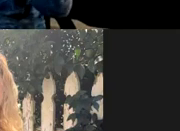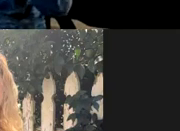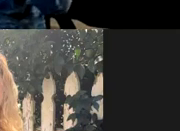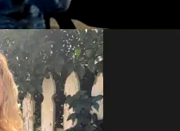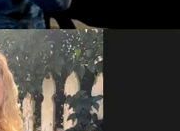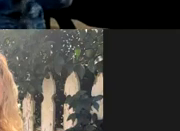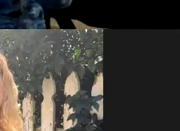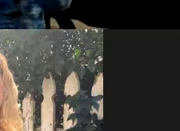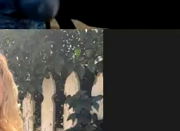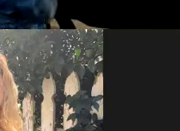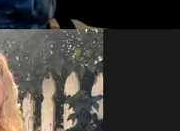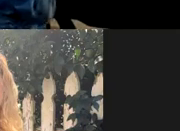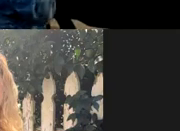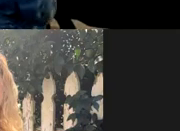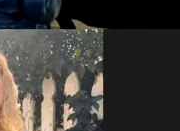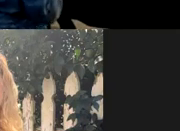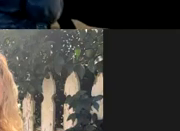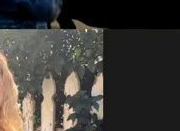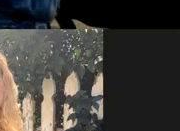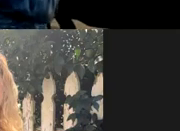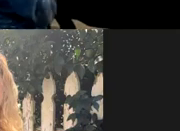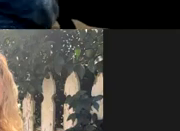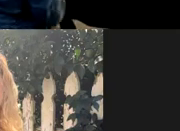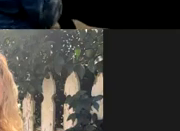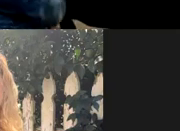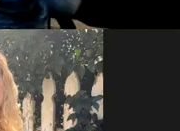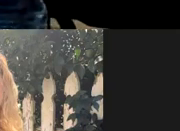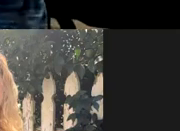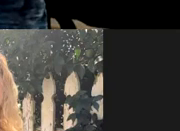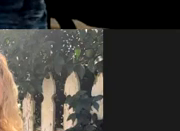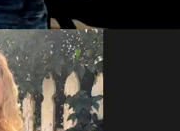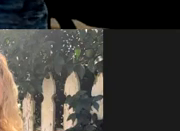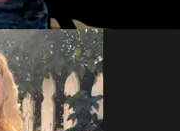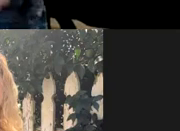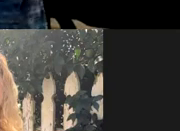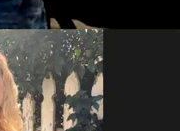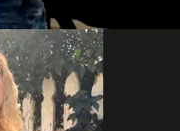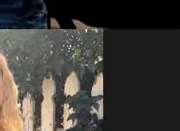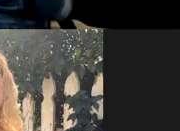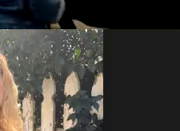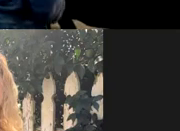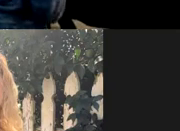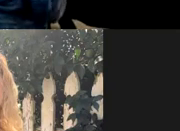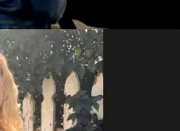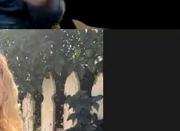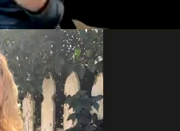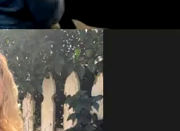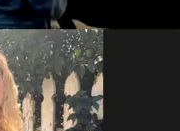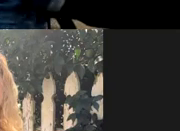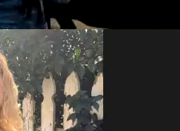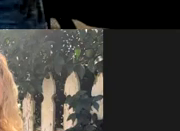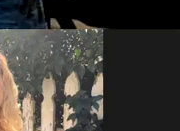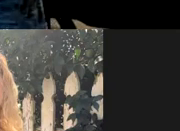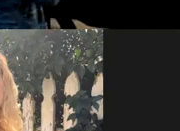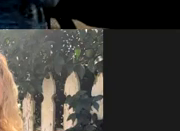Until we get some sort of protections to cap the amount that a landlord can raise the rent from year to year, they can